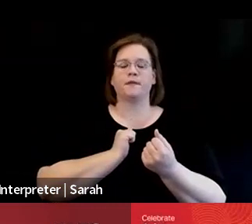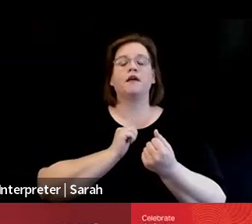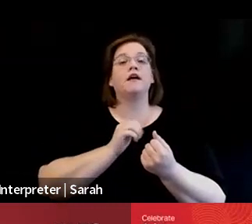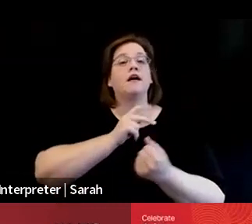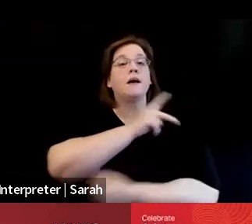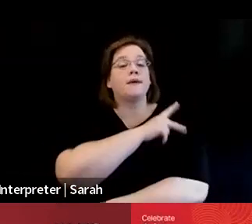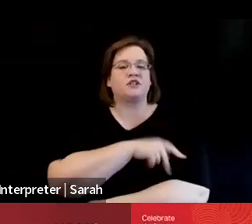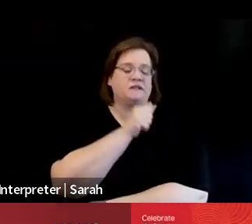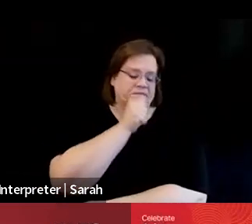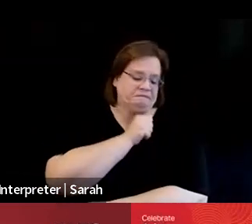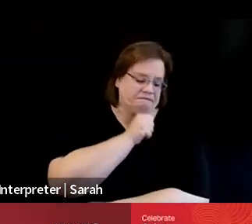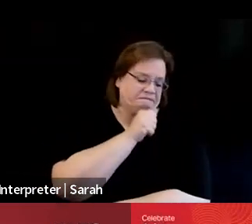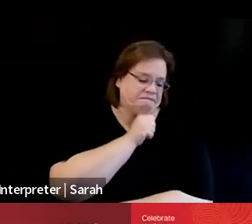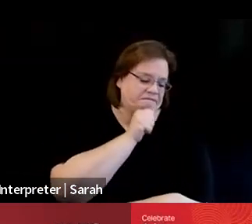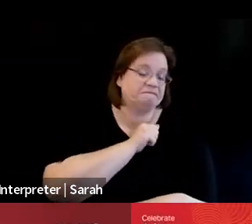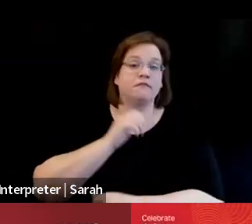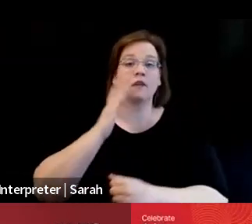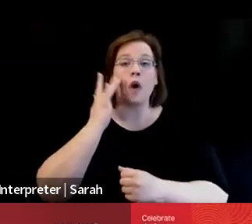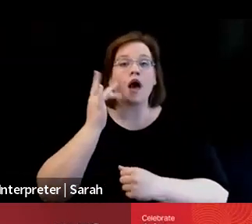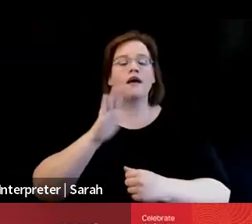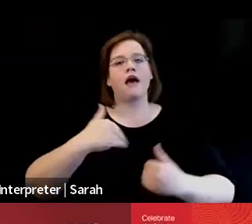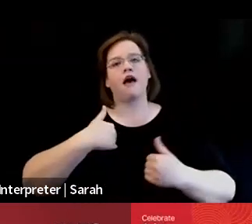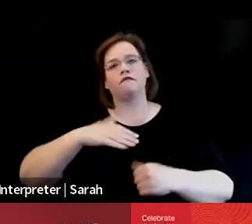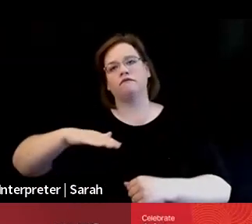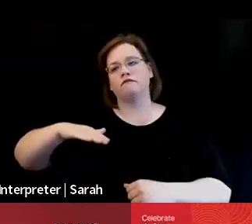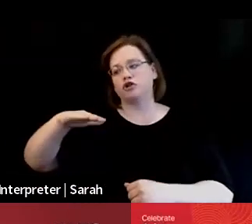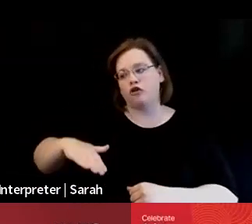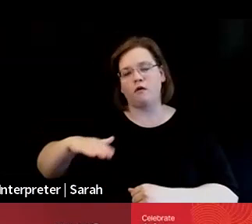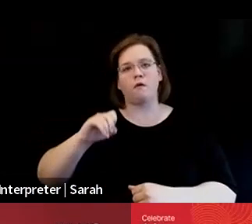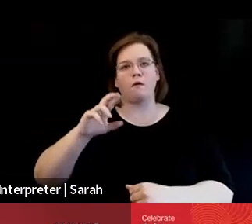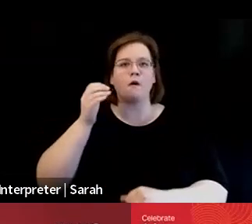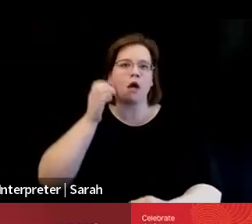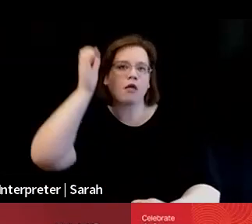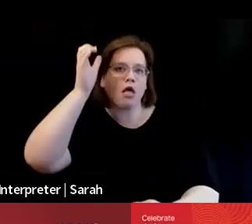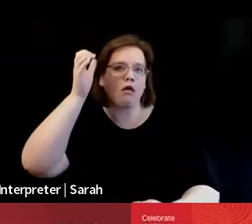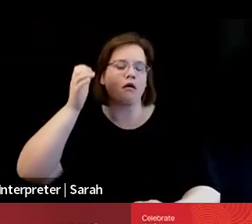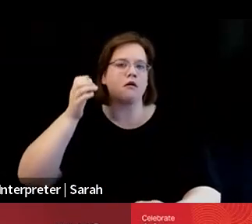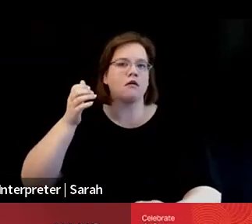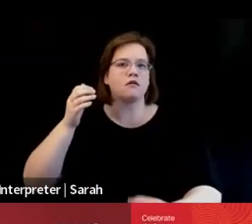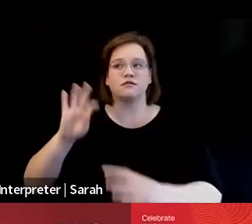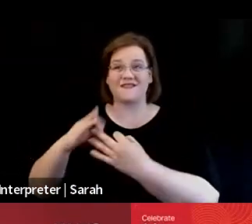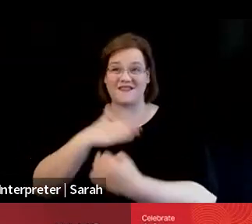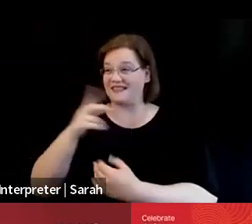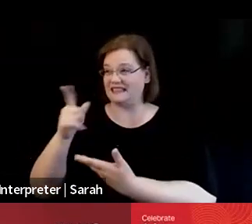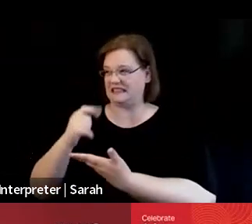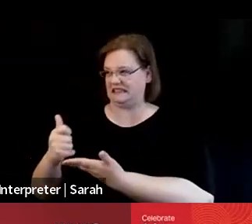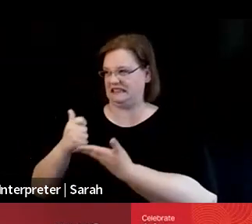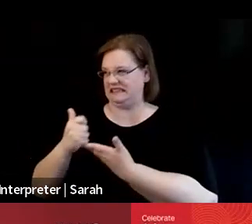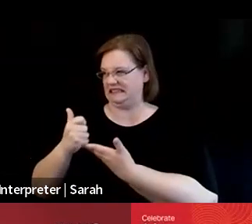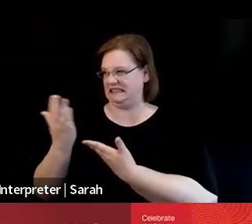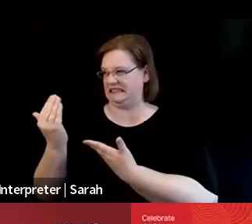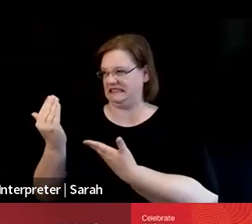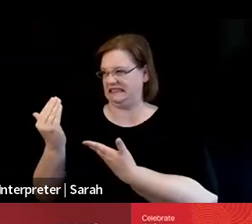because they have a child or a cousin or a family member who can help them with their English in the same way that they're helping them with their